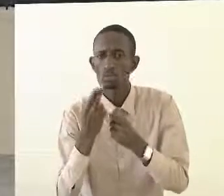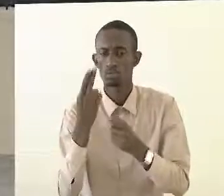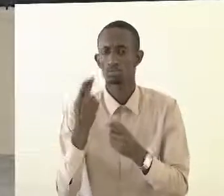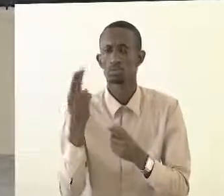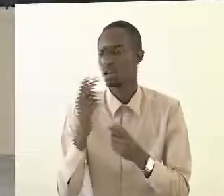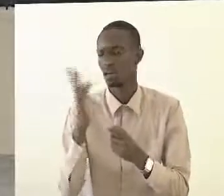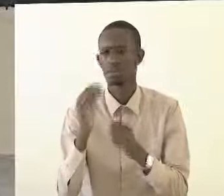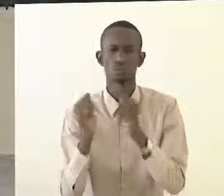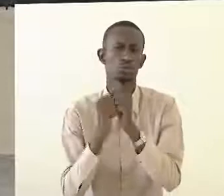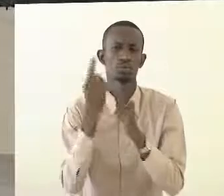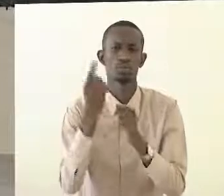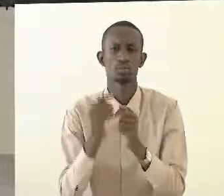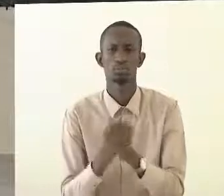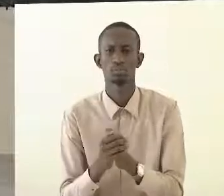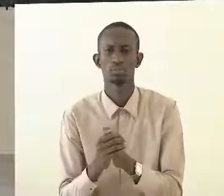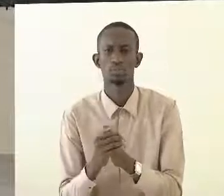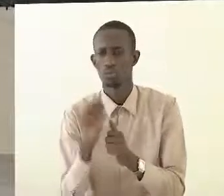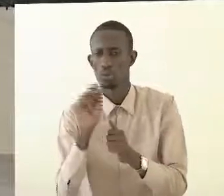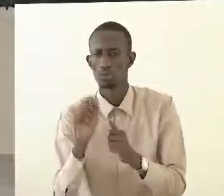11 divided by 3,